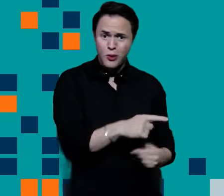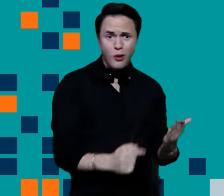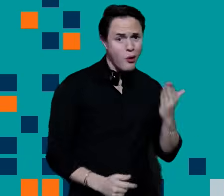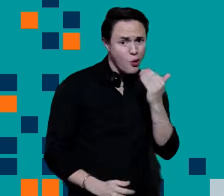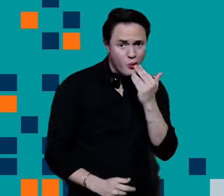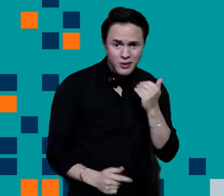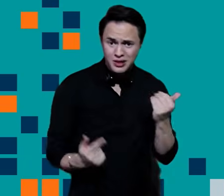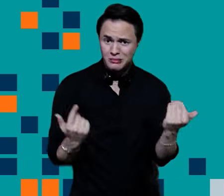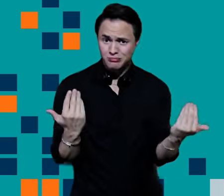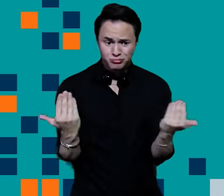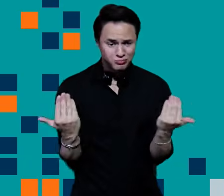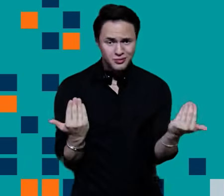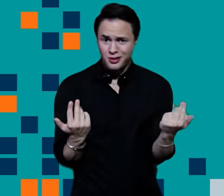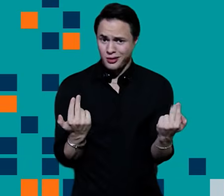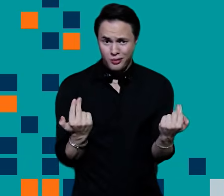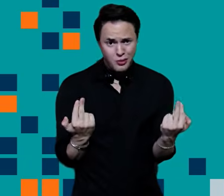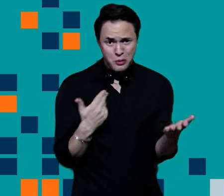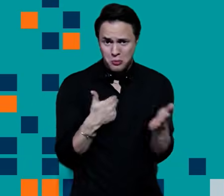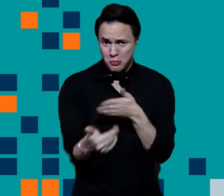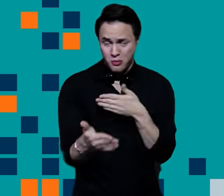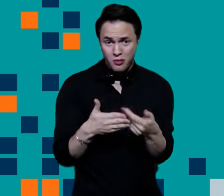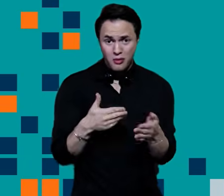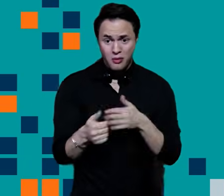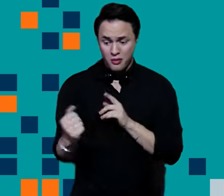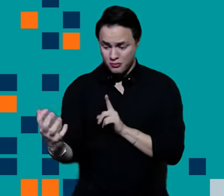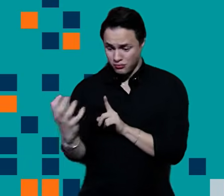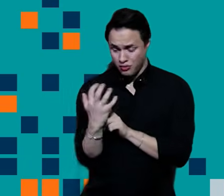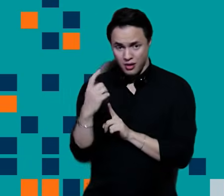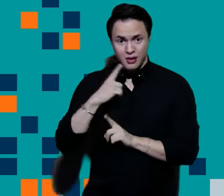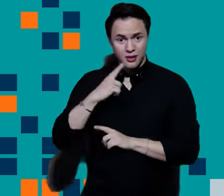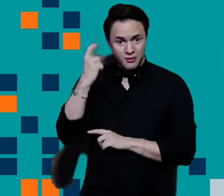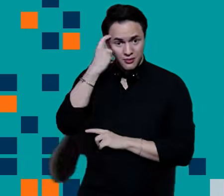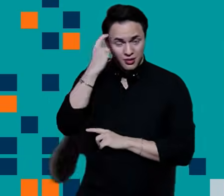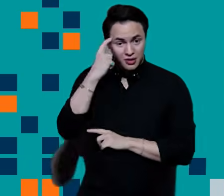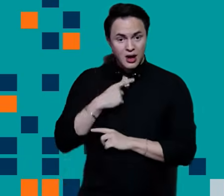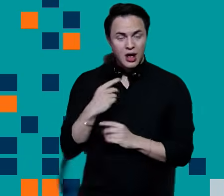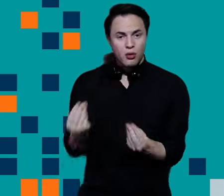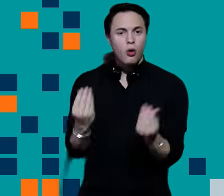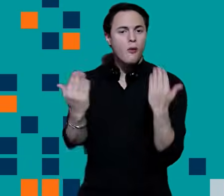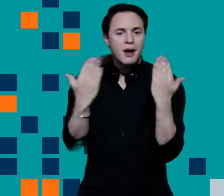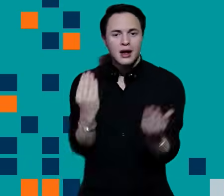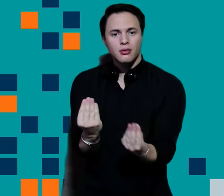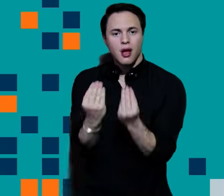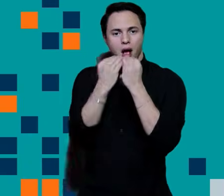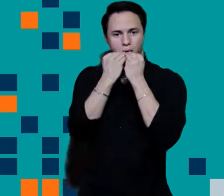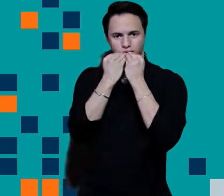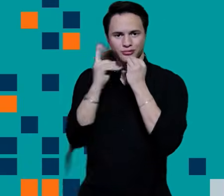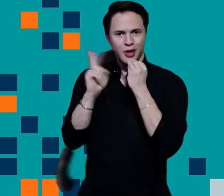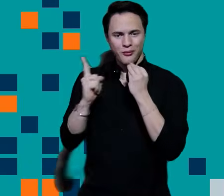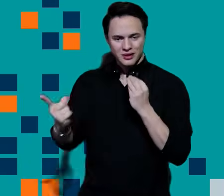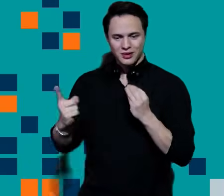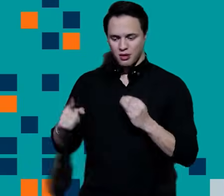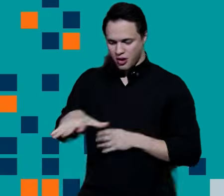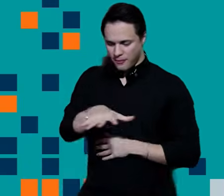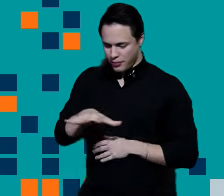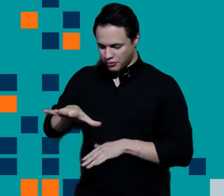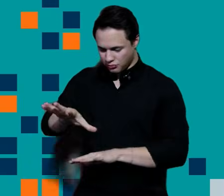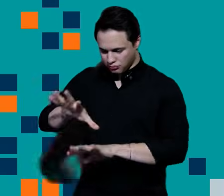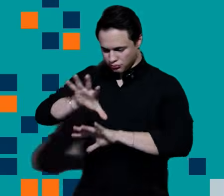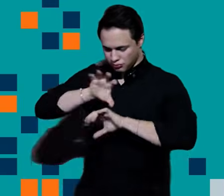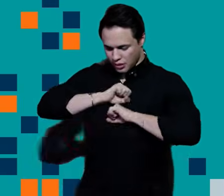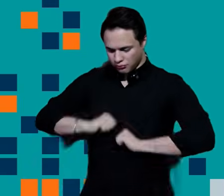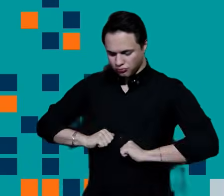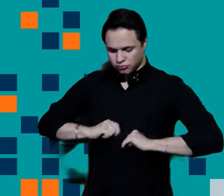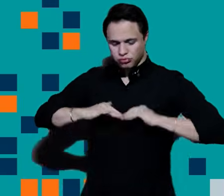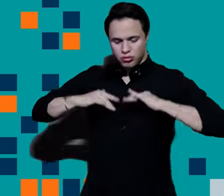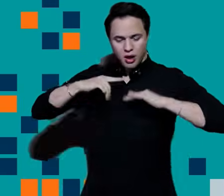don't do anything else. They don't nurture and feed us. This idea of why aren't our environments similar